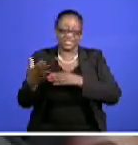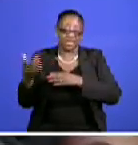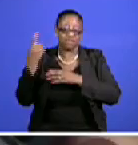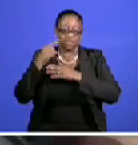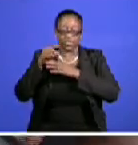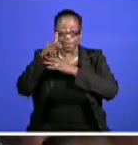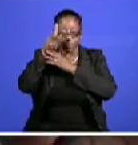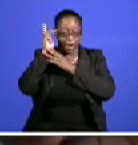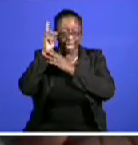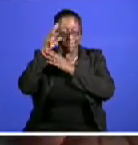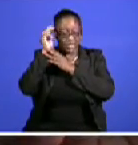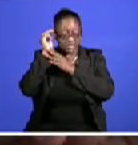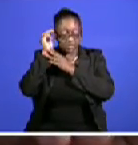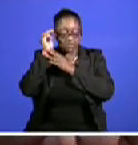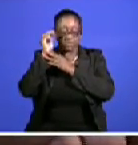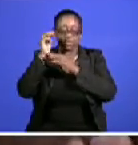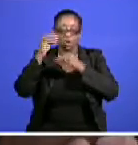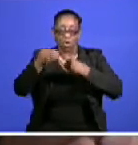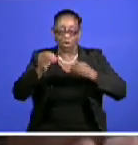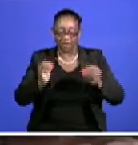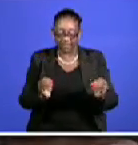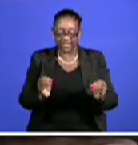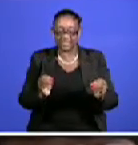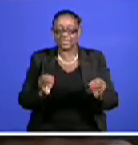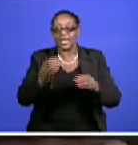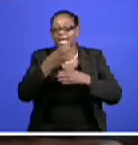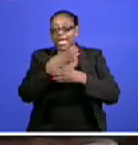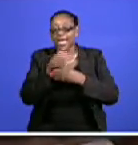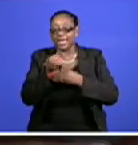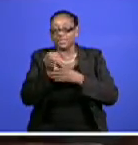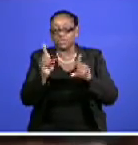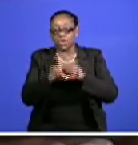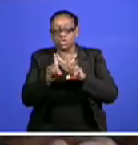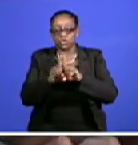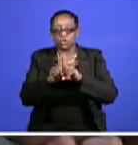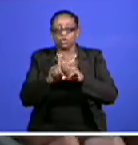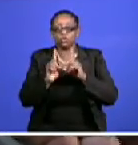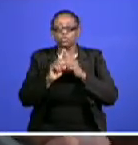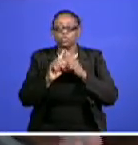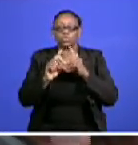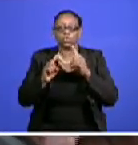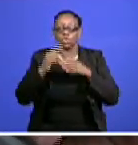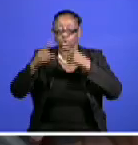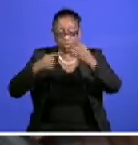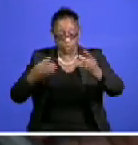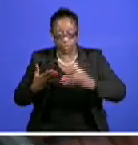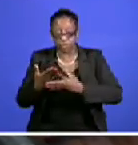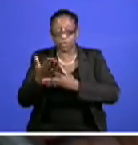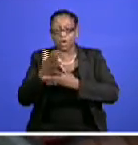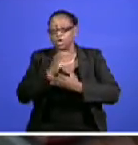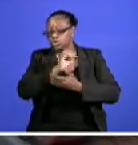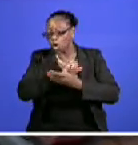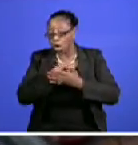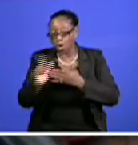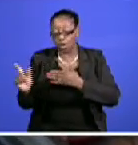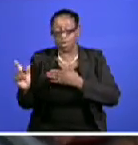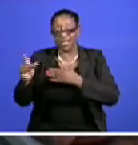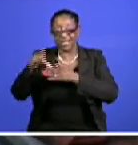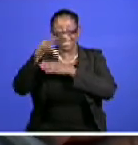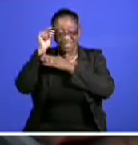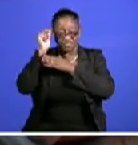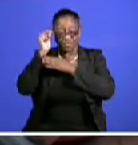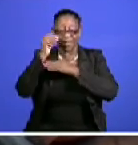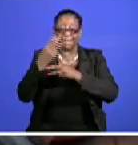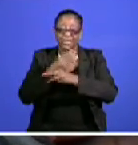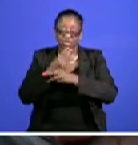Minister's office, the office of the Prime Minister, and the objective is to go throughout every government